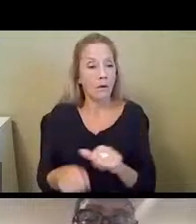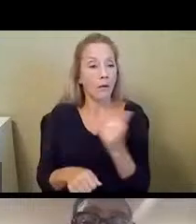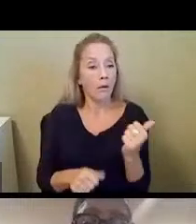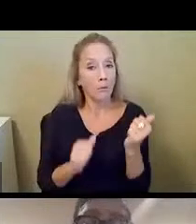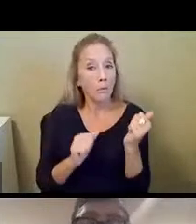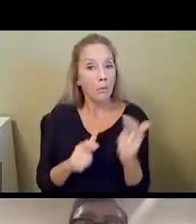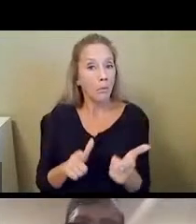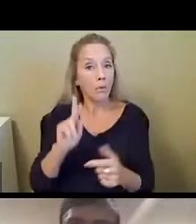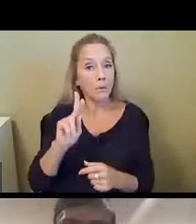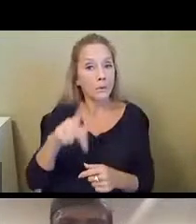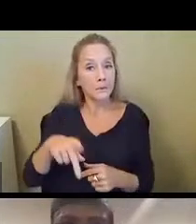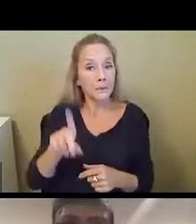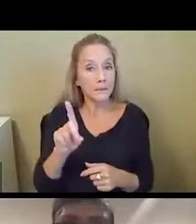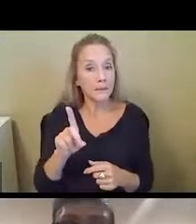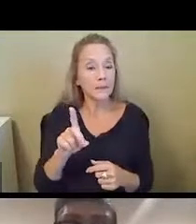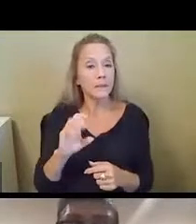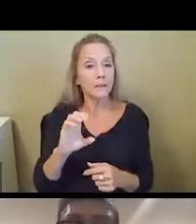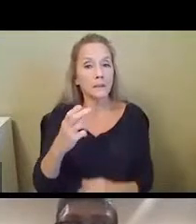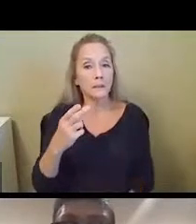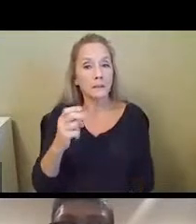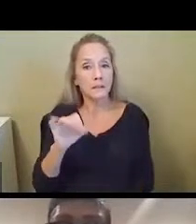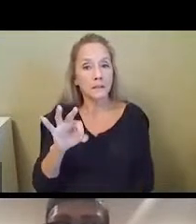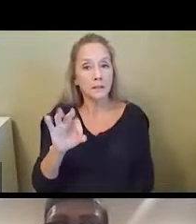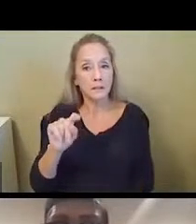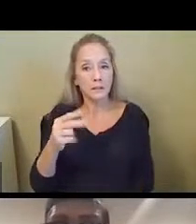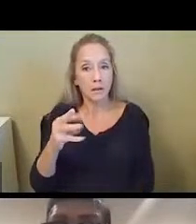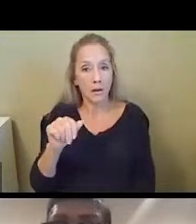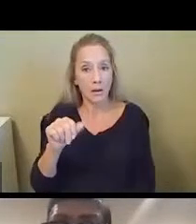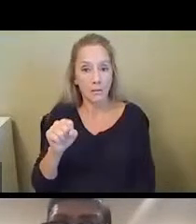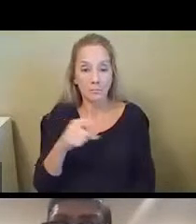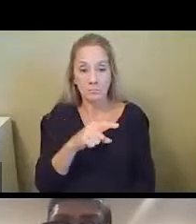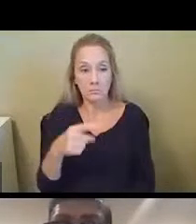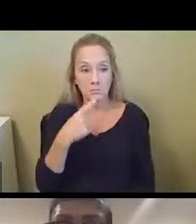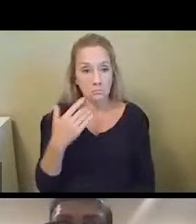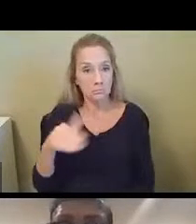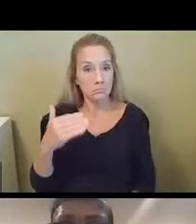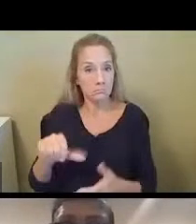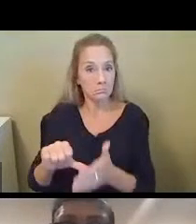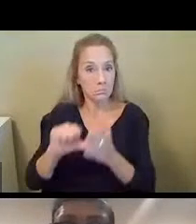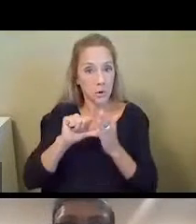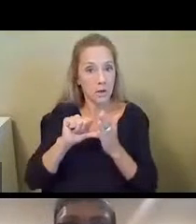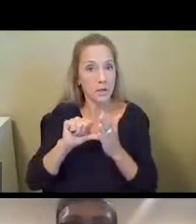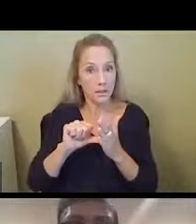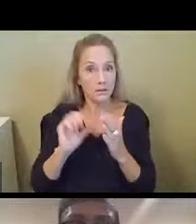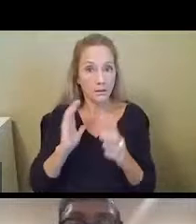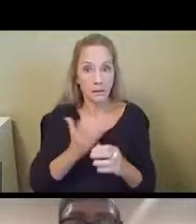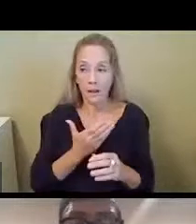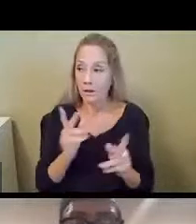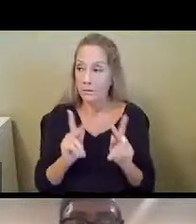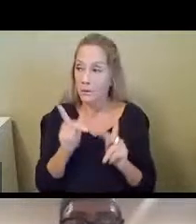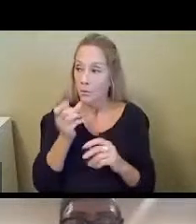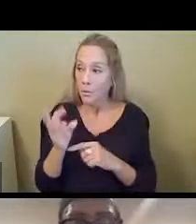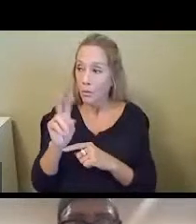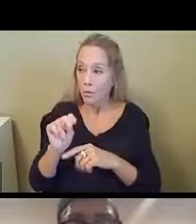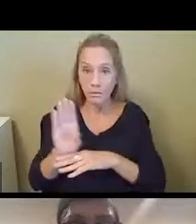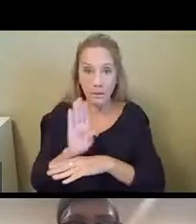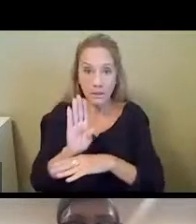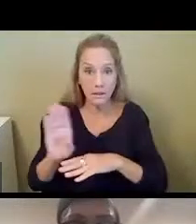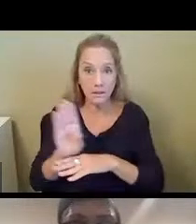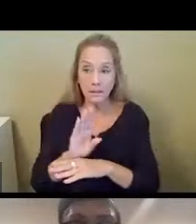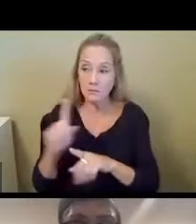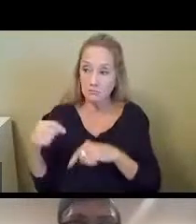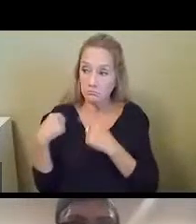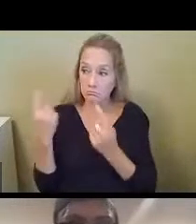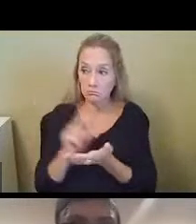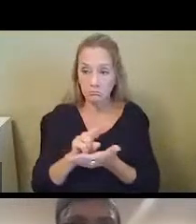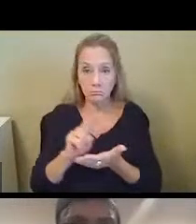to, and talking to KPD, to Chief Thomas, they say it's been really impressive what our business owners have done over the last